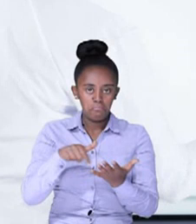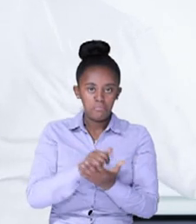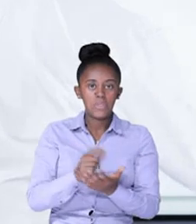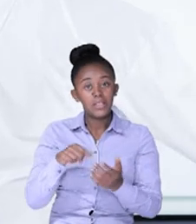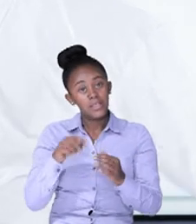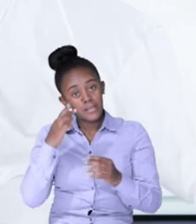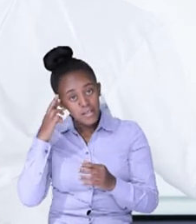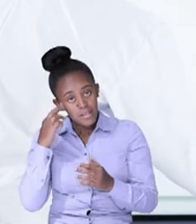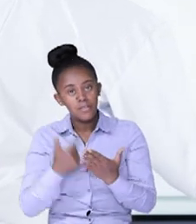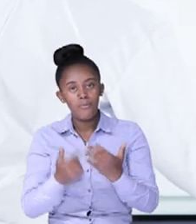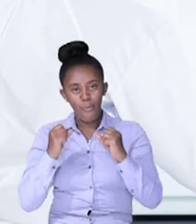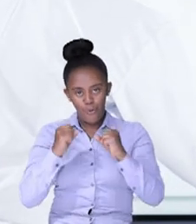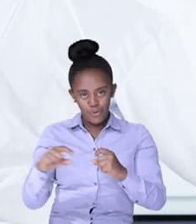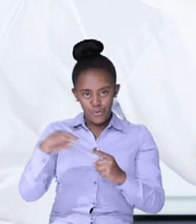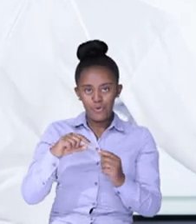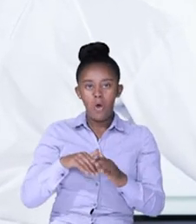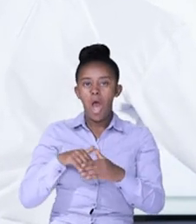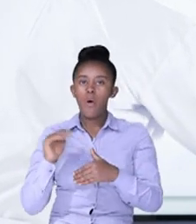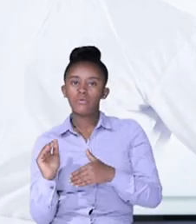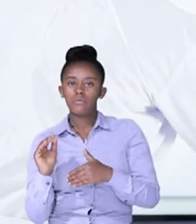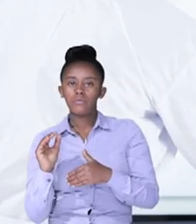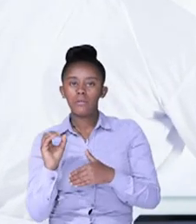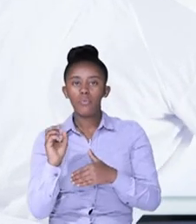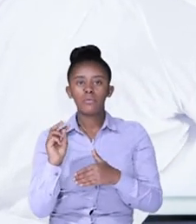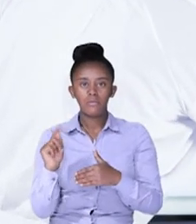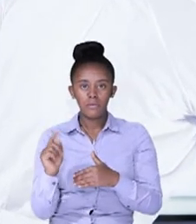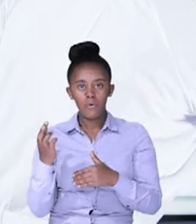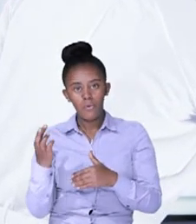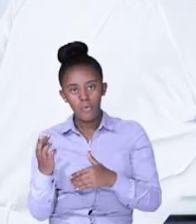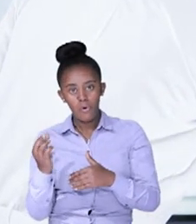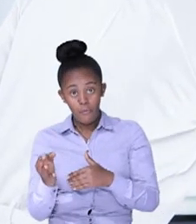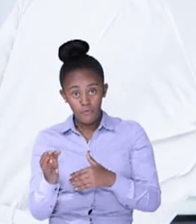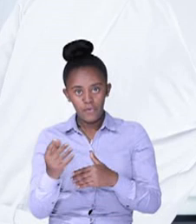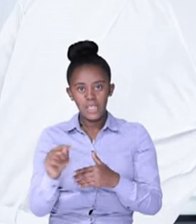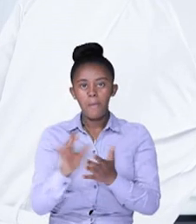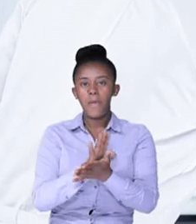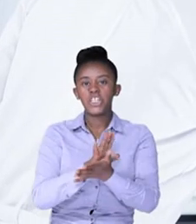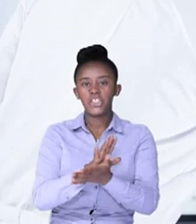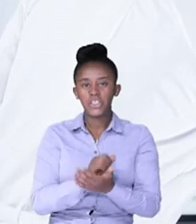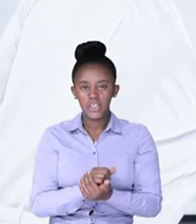and in this case, it's possible to use out of the page.